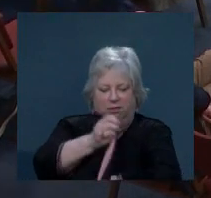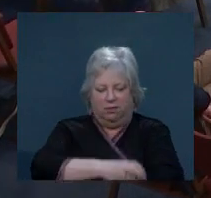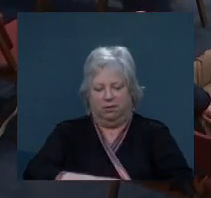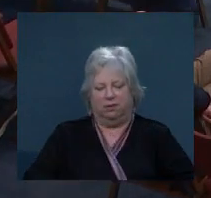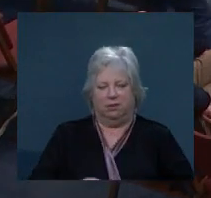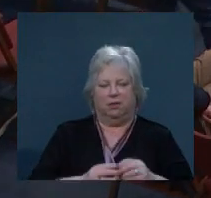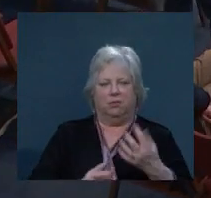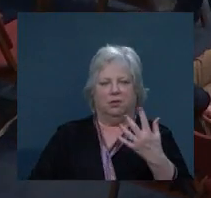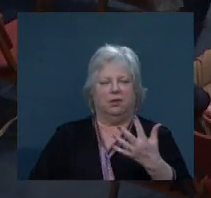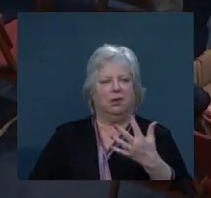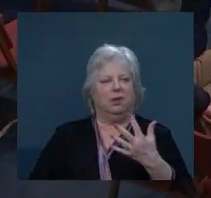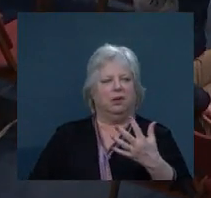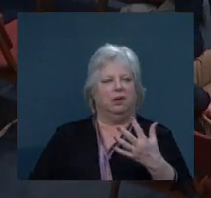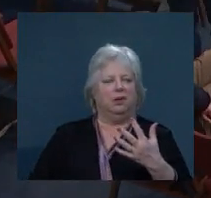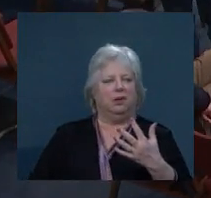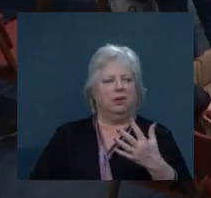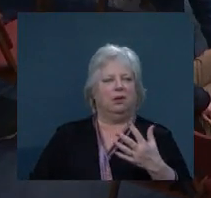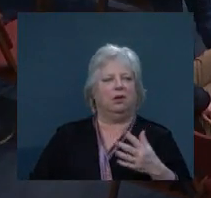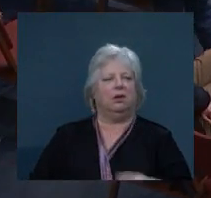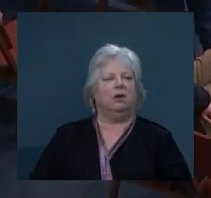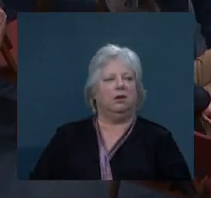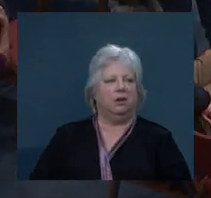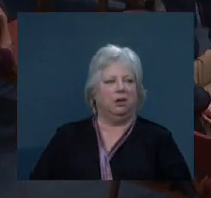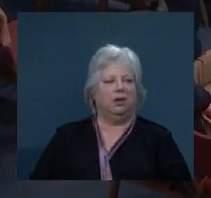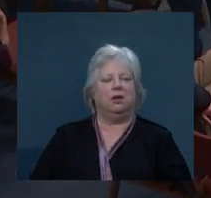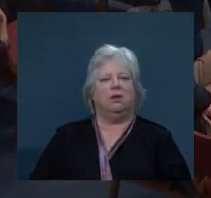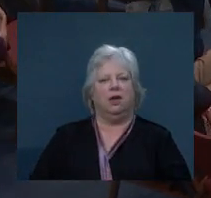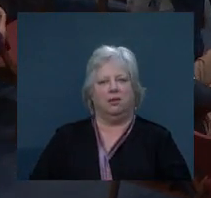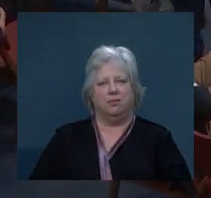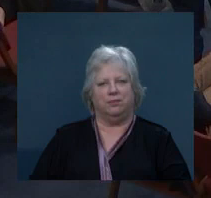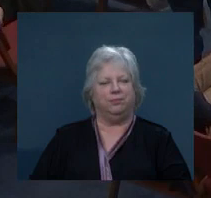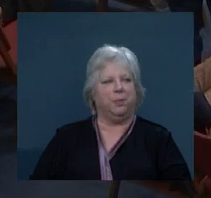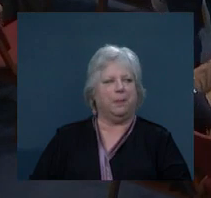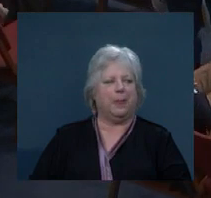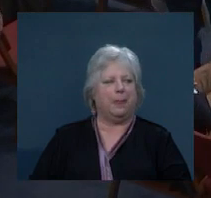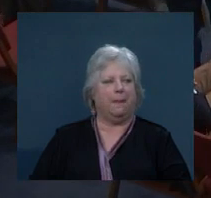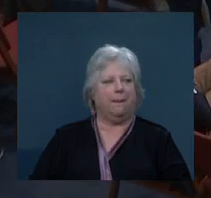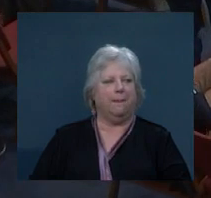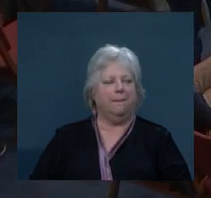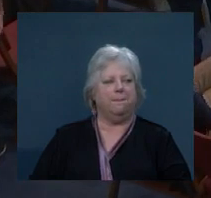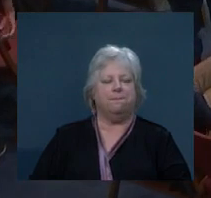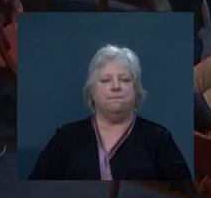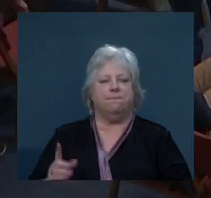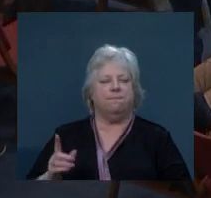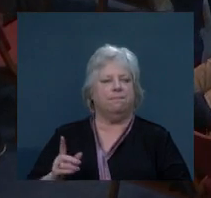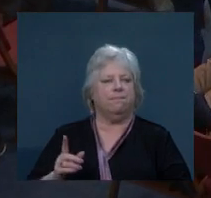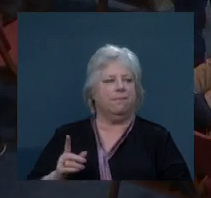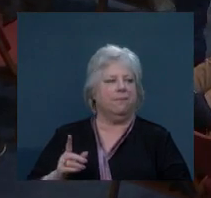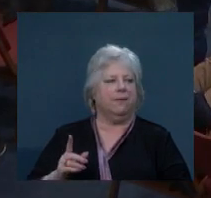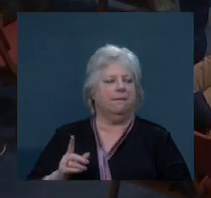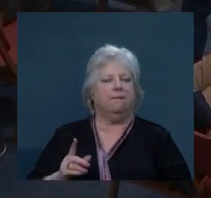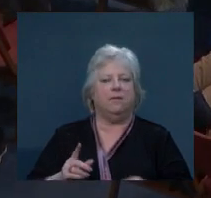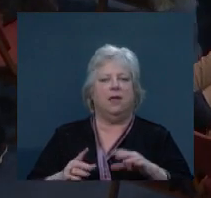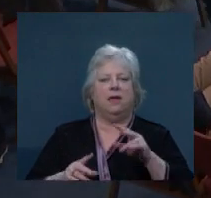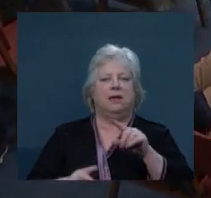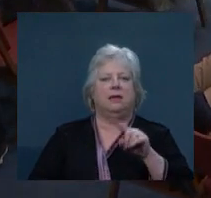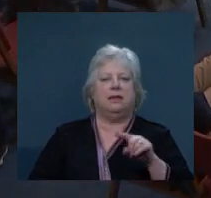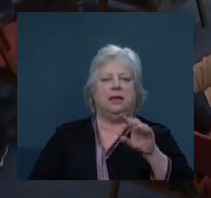Item 5, if you'll start us, staff. Item 5, file